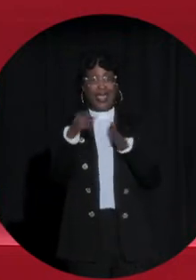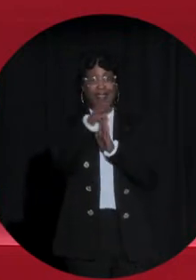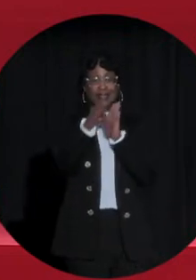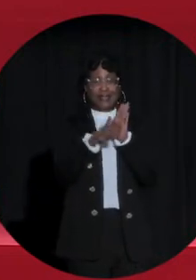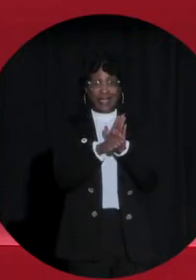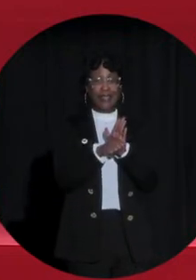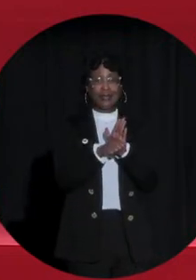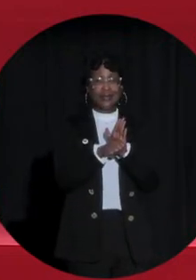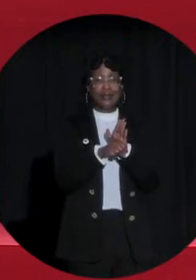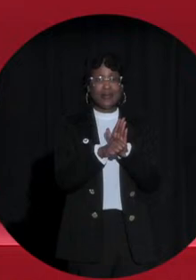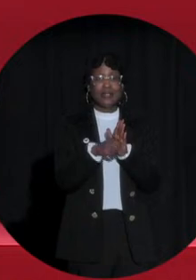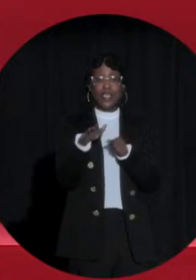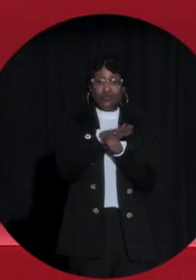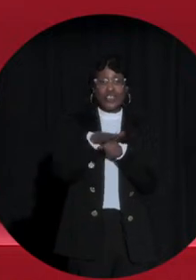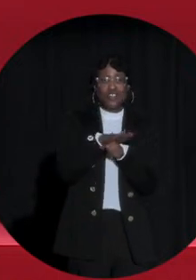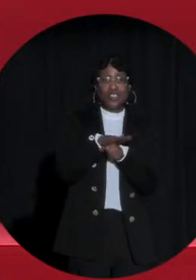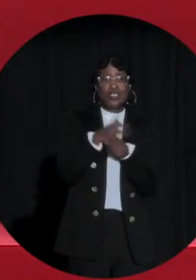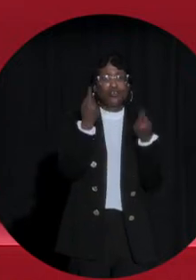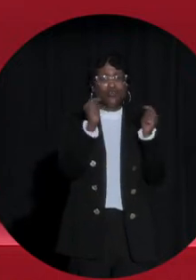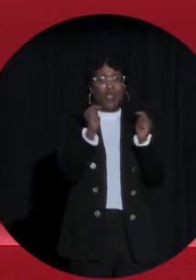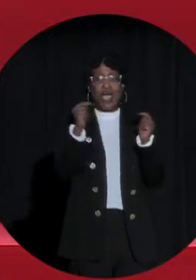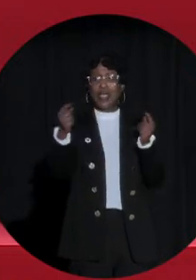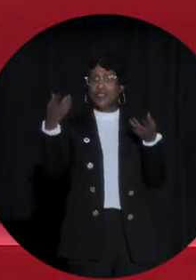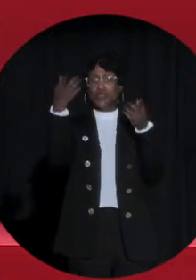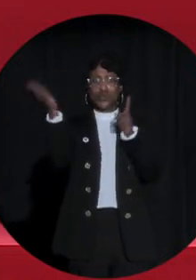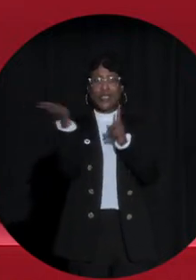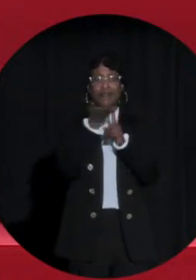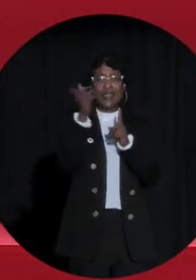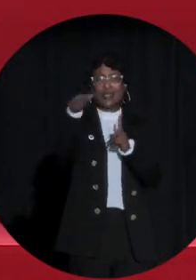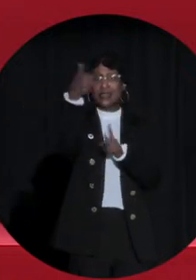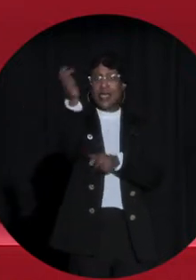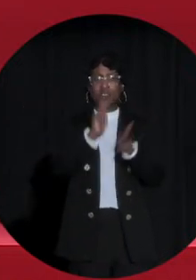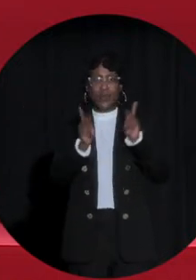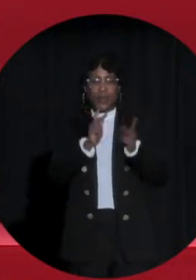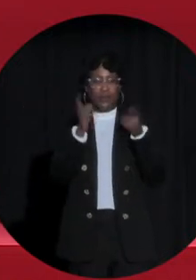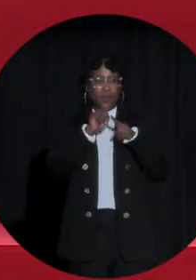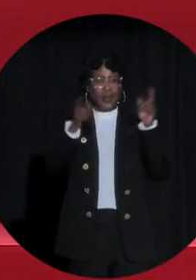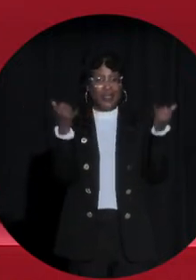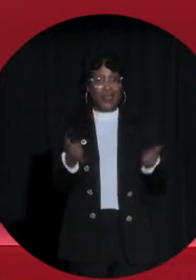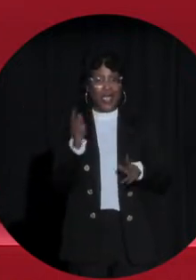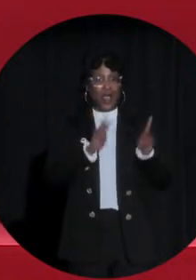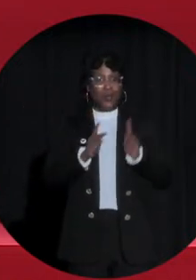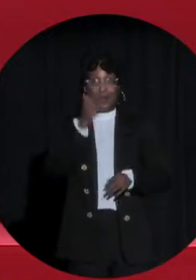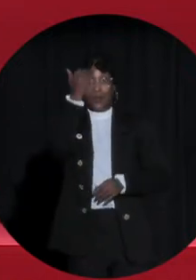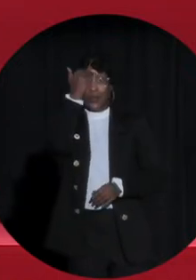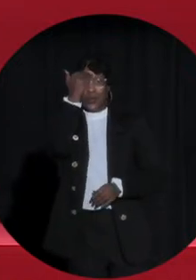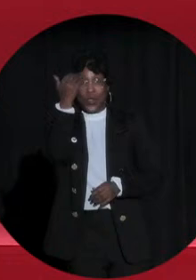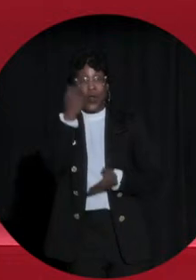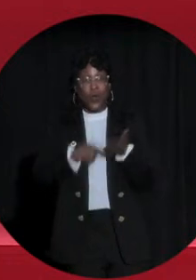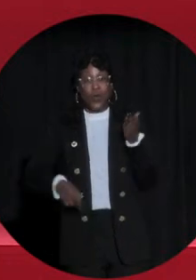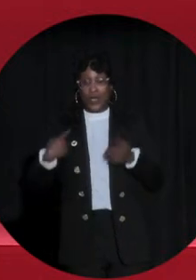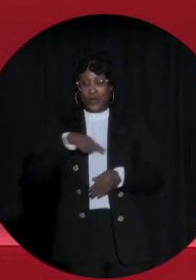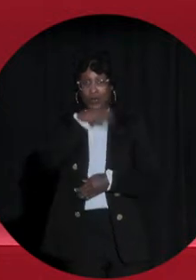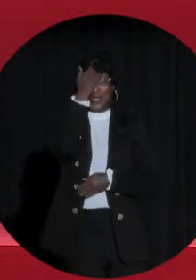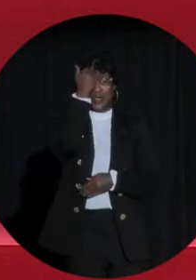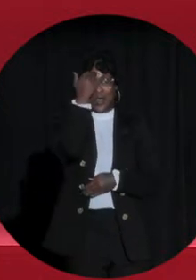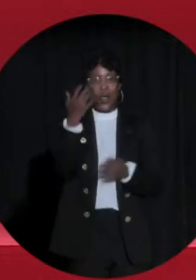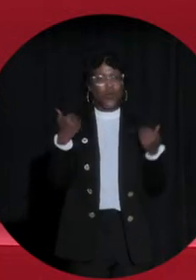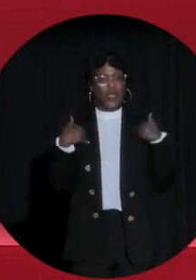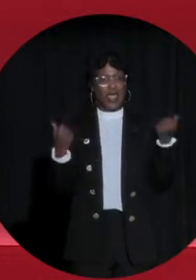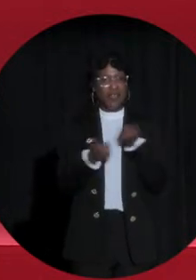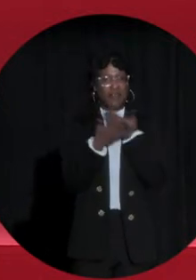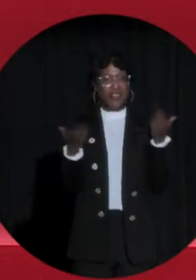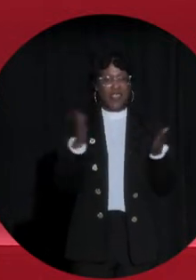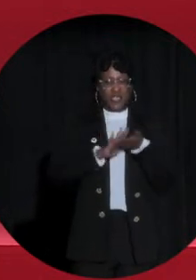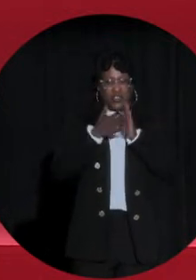always known. The truth is that we've always had everything we needed to be successful right here at home. And no